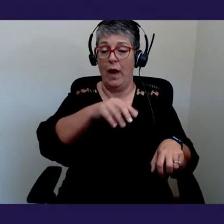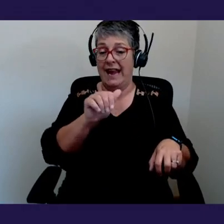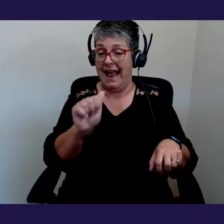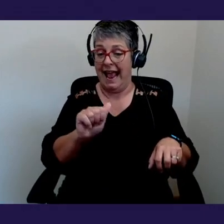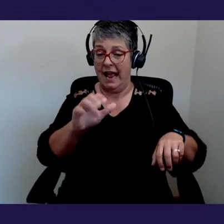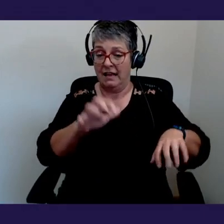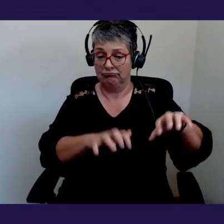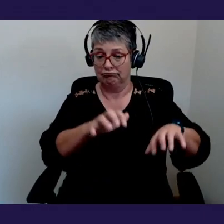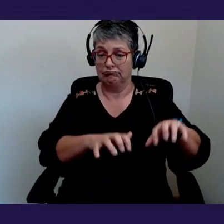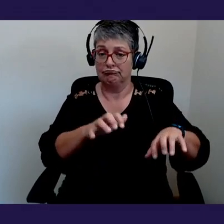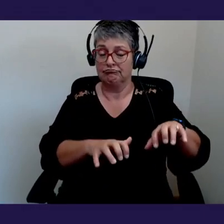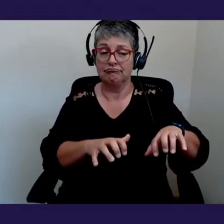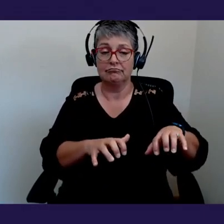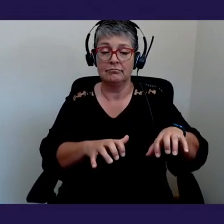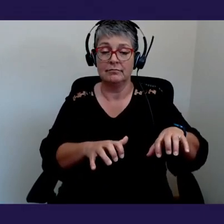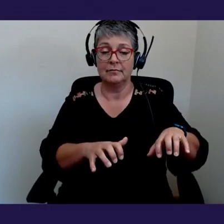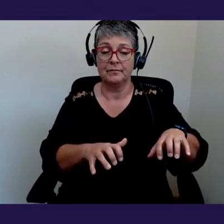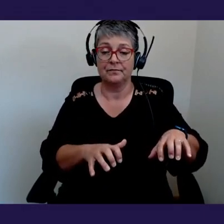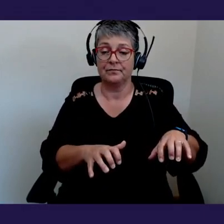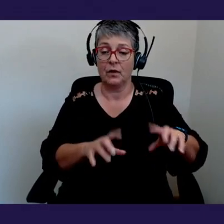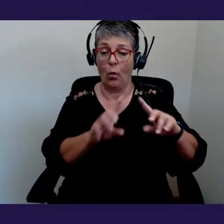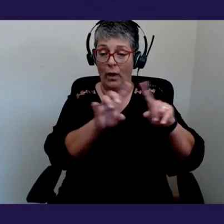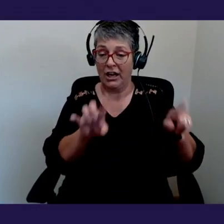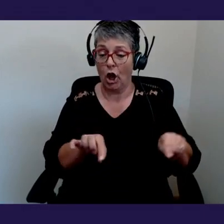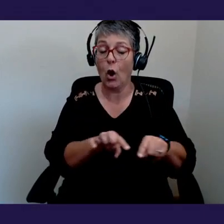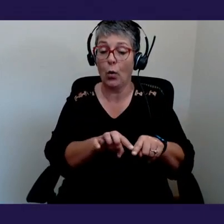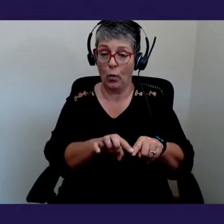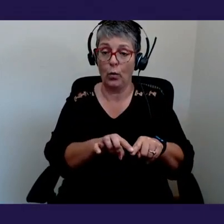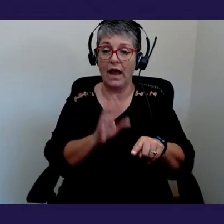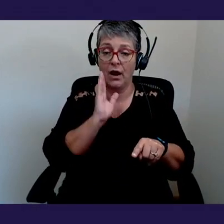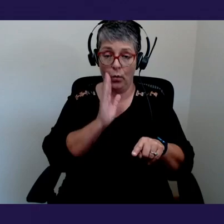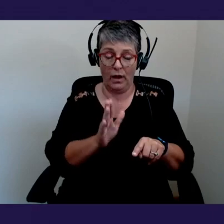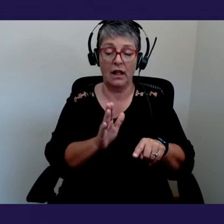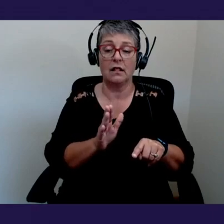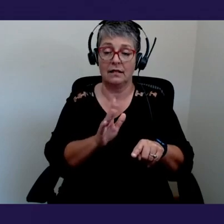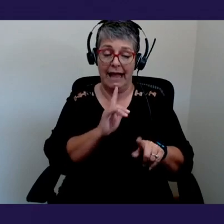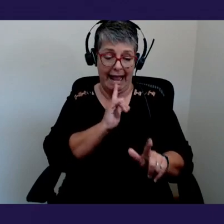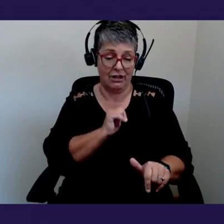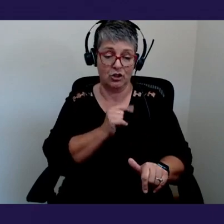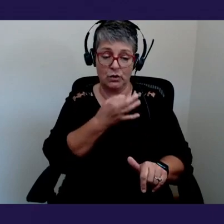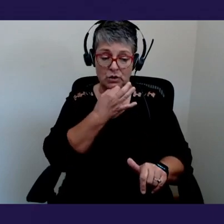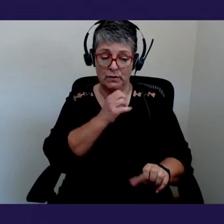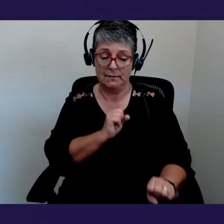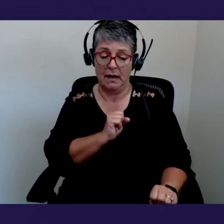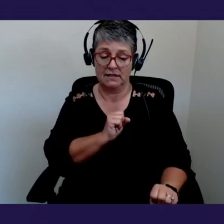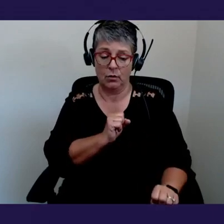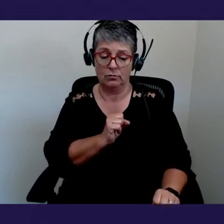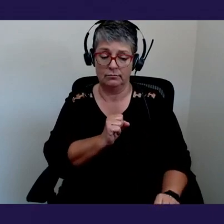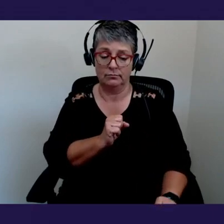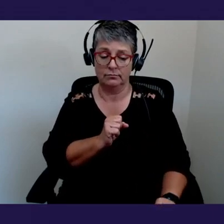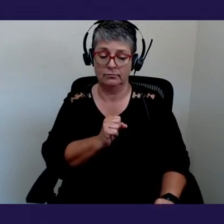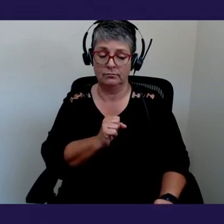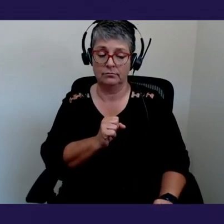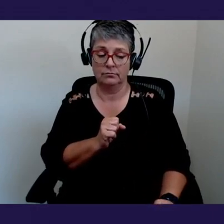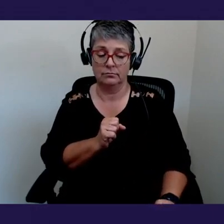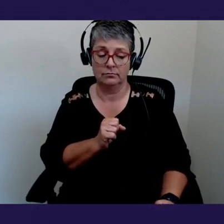video player, and we'll try to get to that as soon as possible. For the panelists, though,